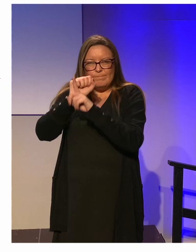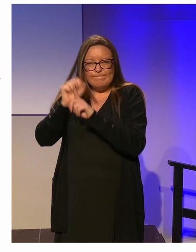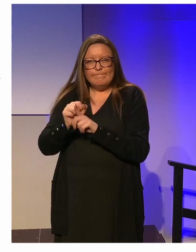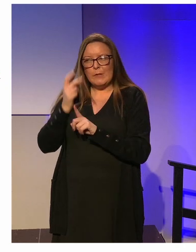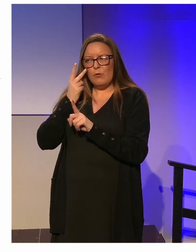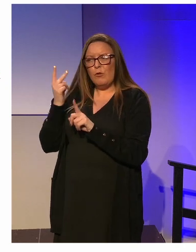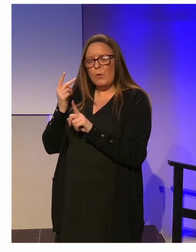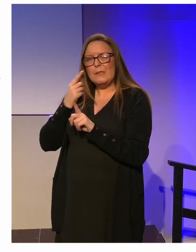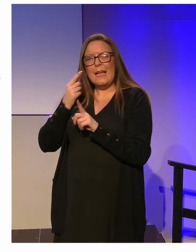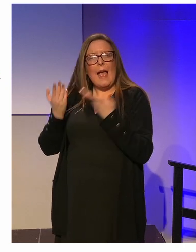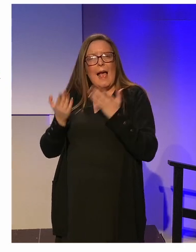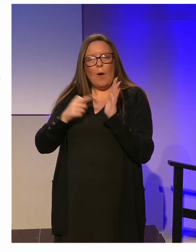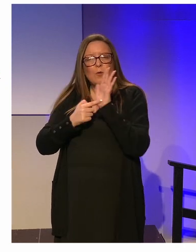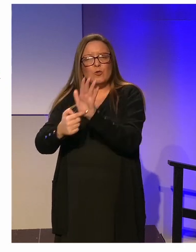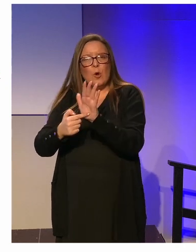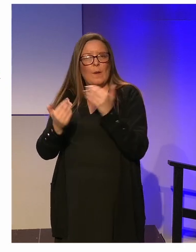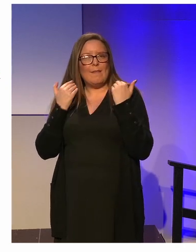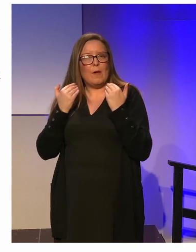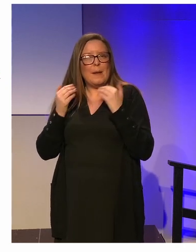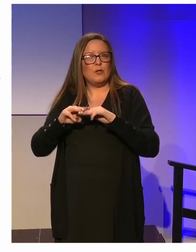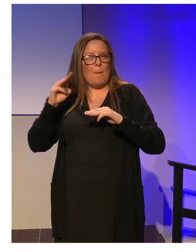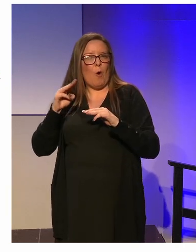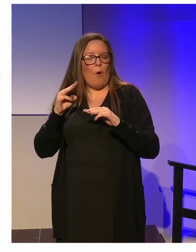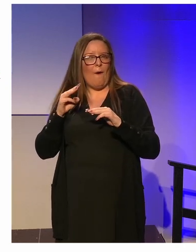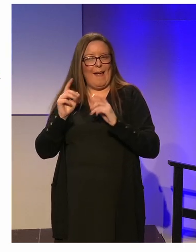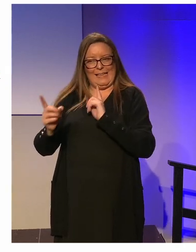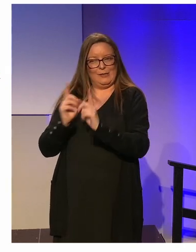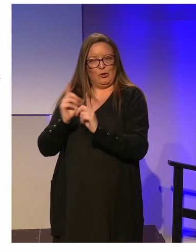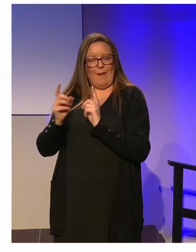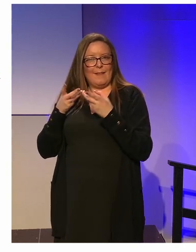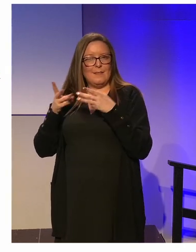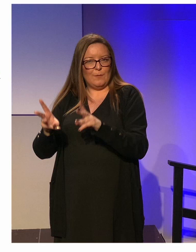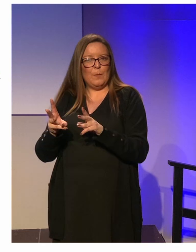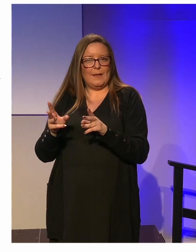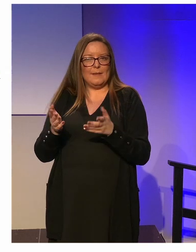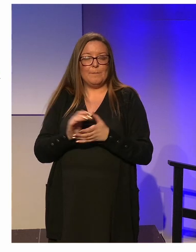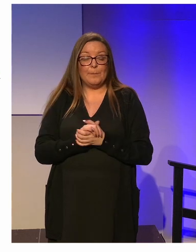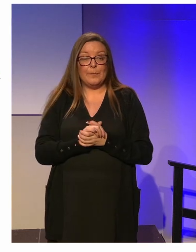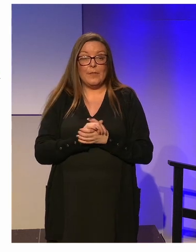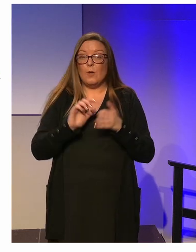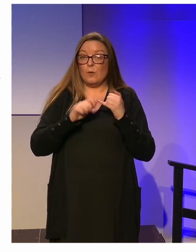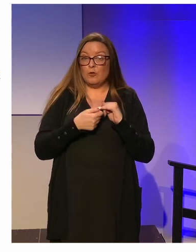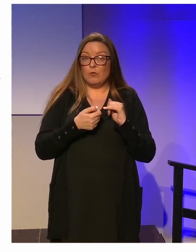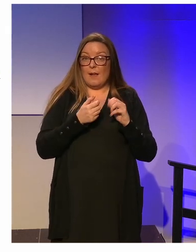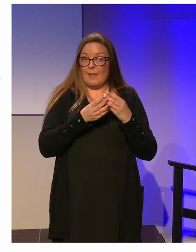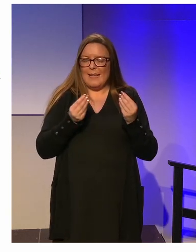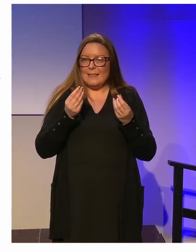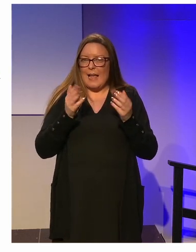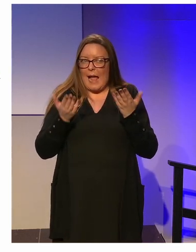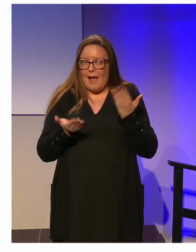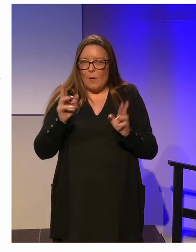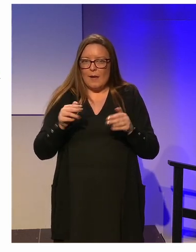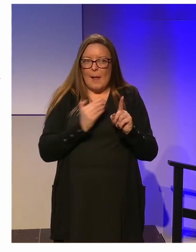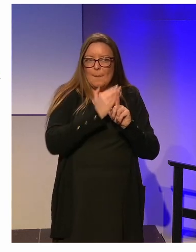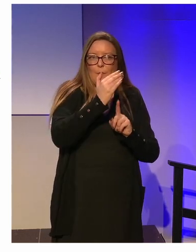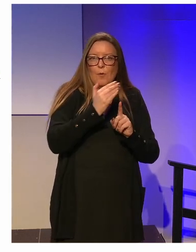can we present that information in a more interactive way. But not, when we try things, that's interesting, but can we improve it? Can it be better? Can